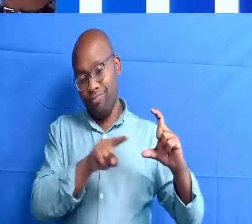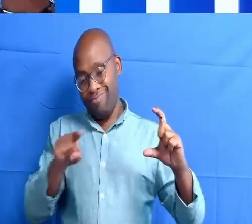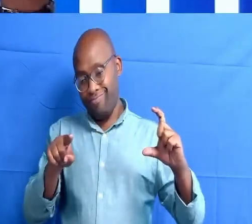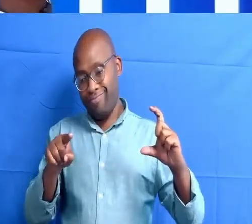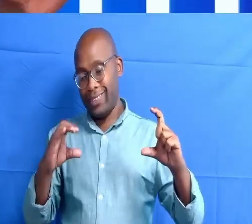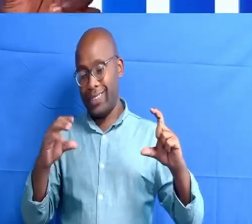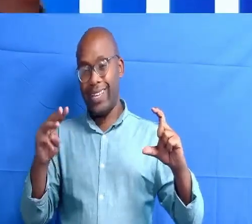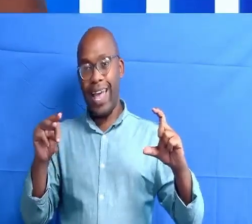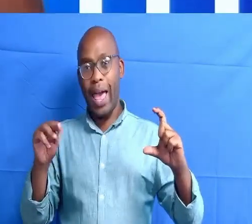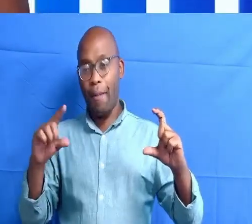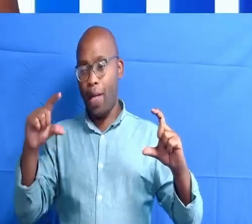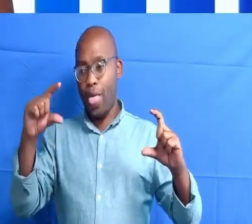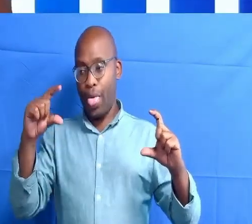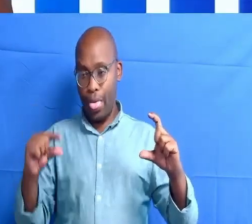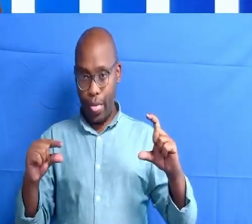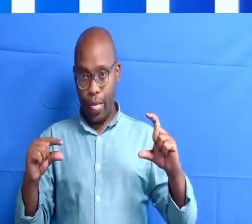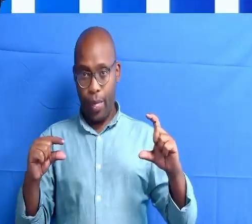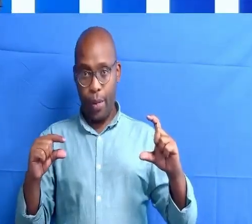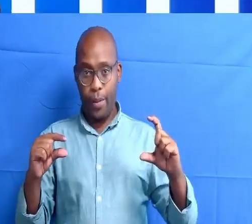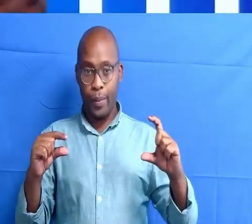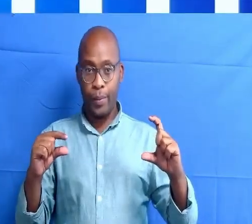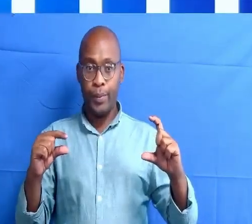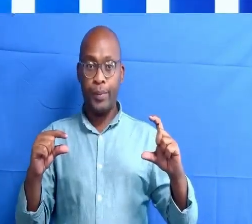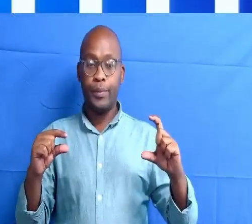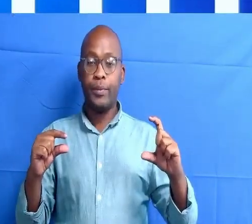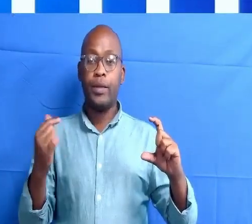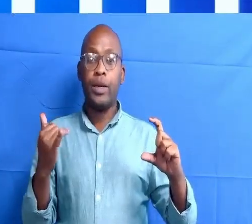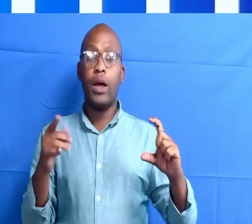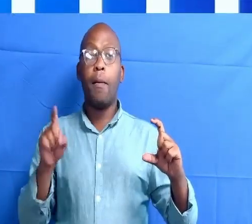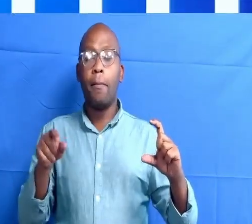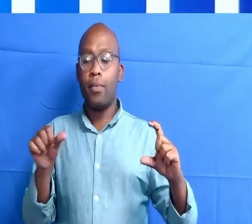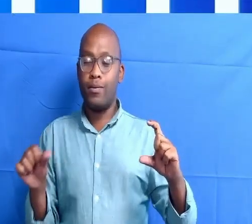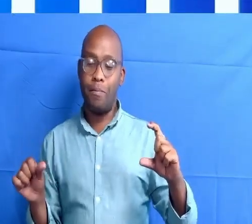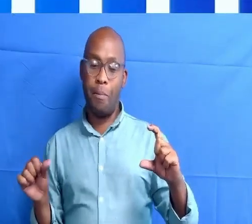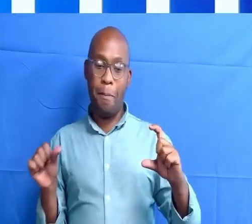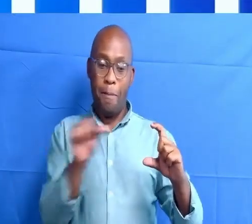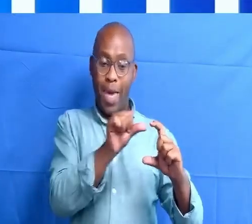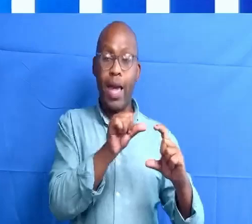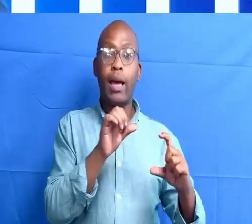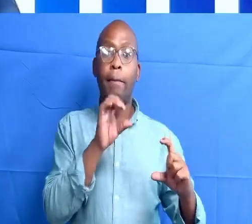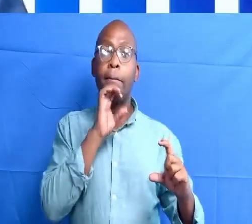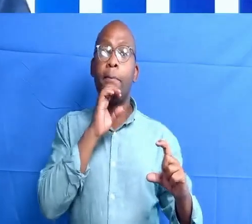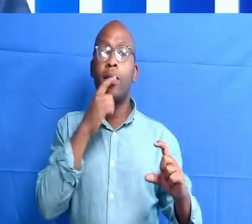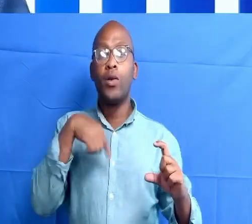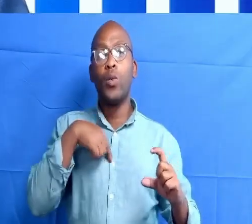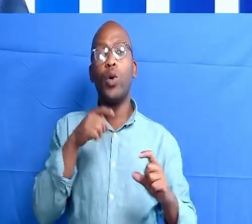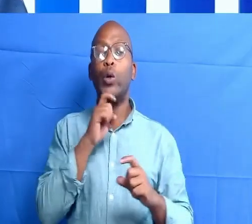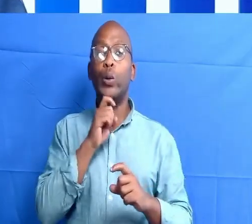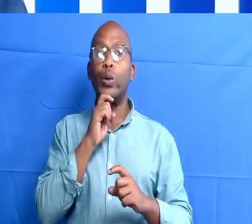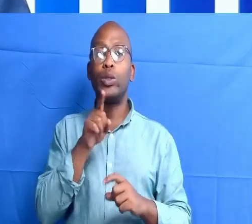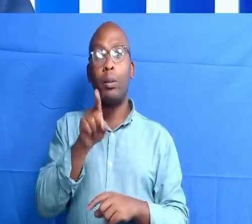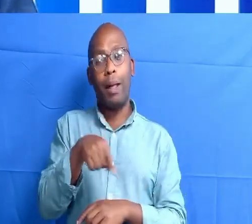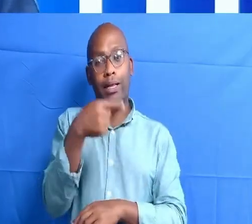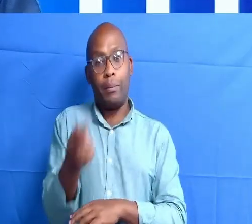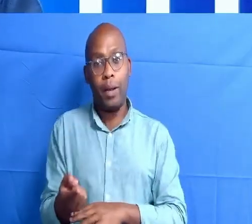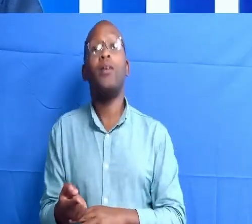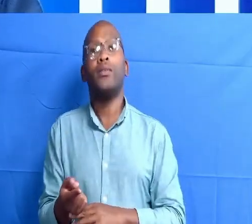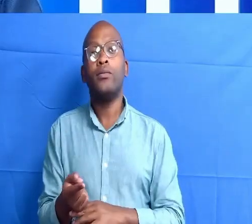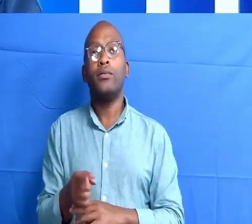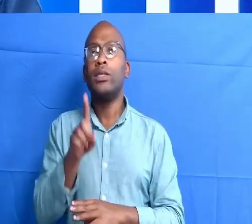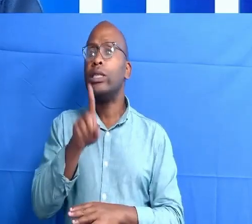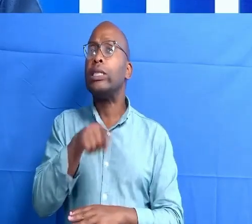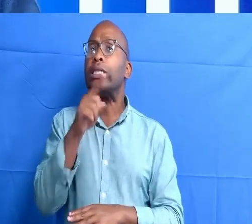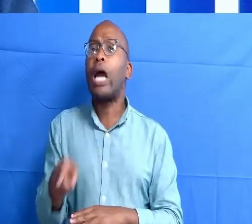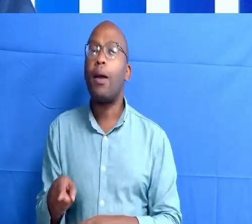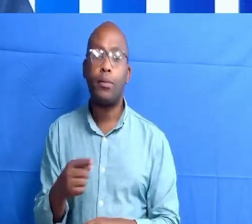meters is the biggest. So from the smallest to the biggest, it means you multiply. And you're also going to multiply by 100.